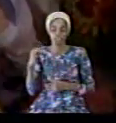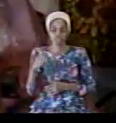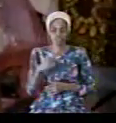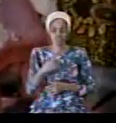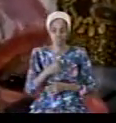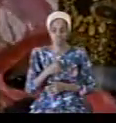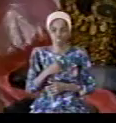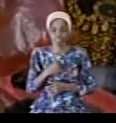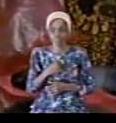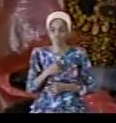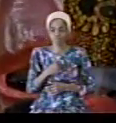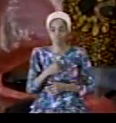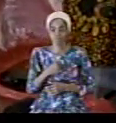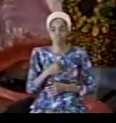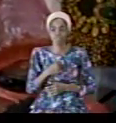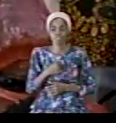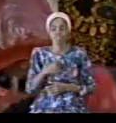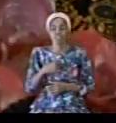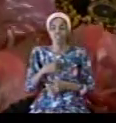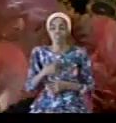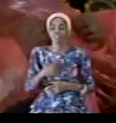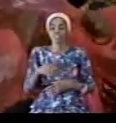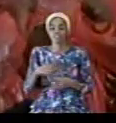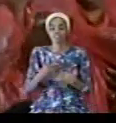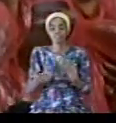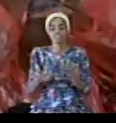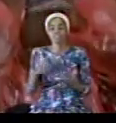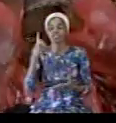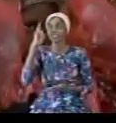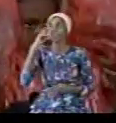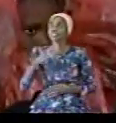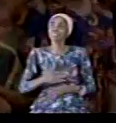inside of me. May you